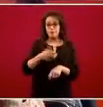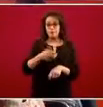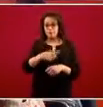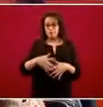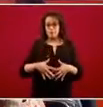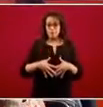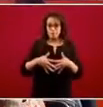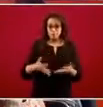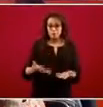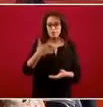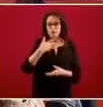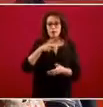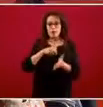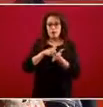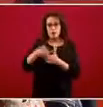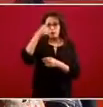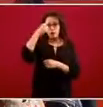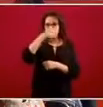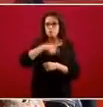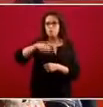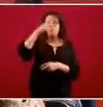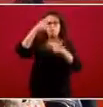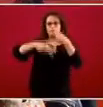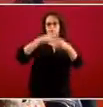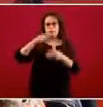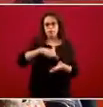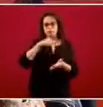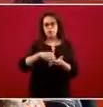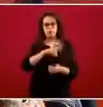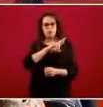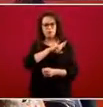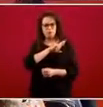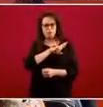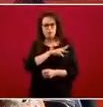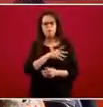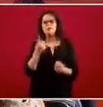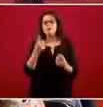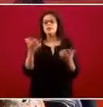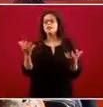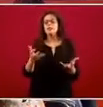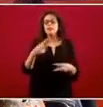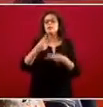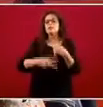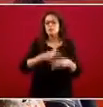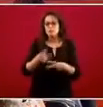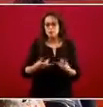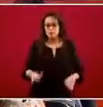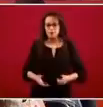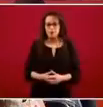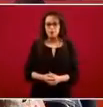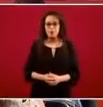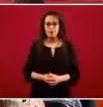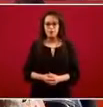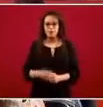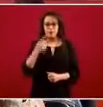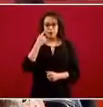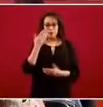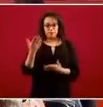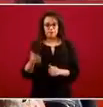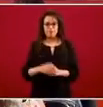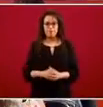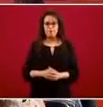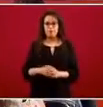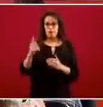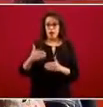So all of those patients that have prenatal vigilance, that have the benefit of such consultations outside of